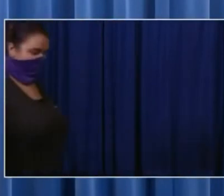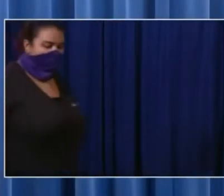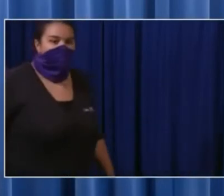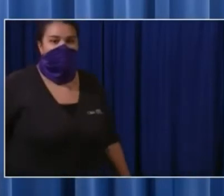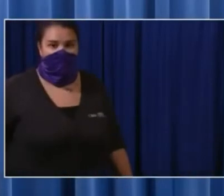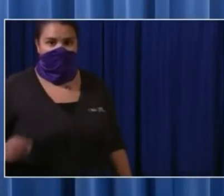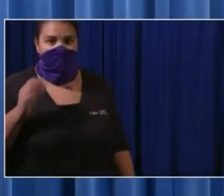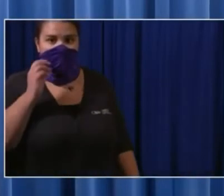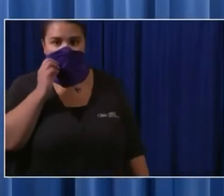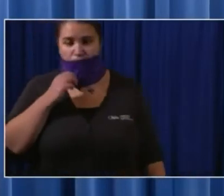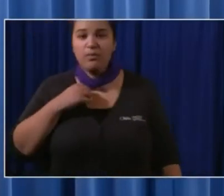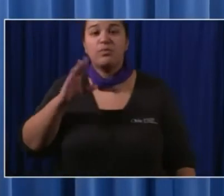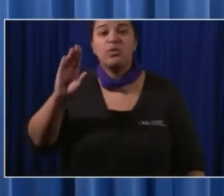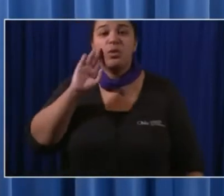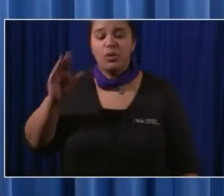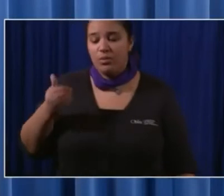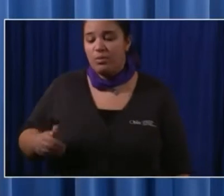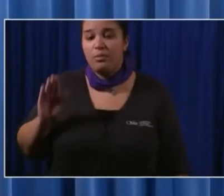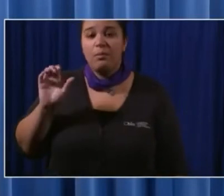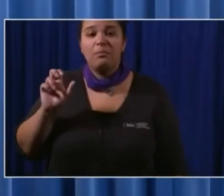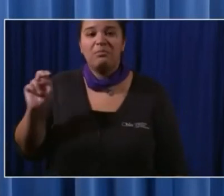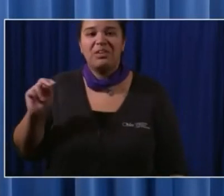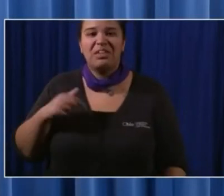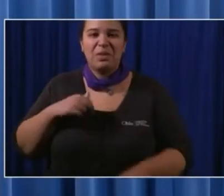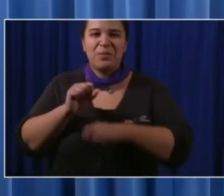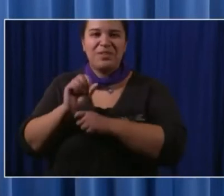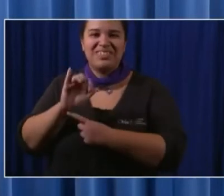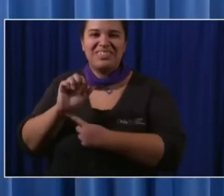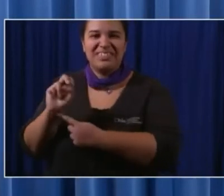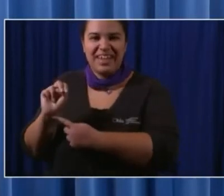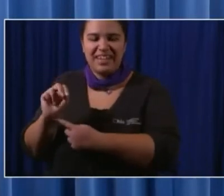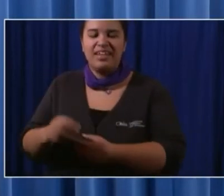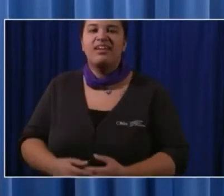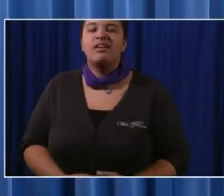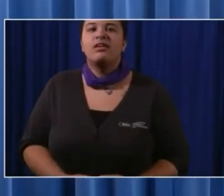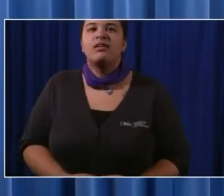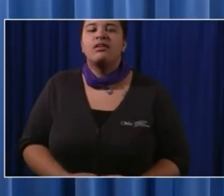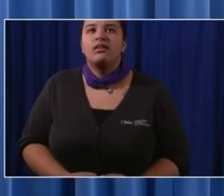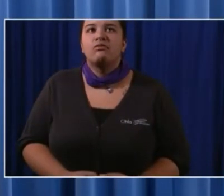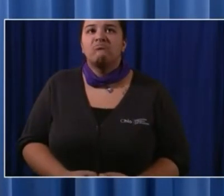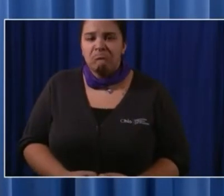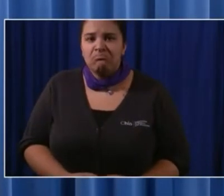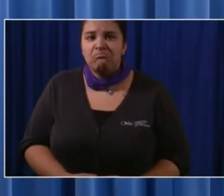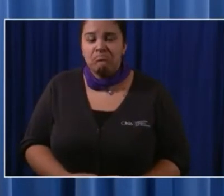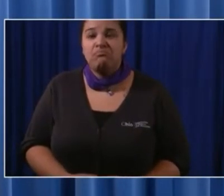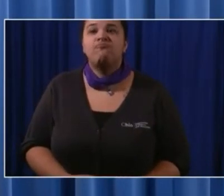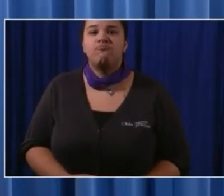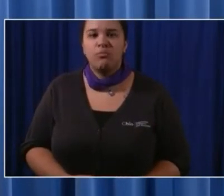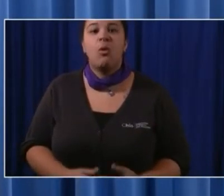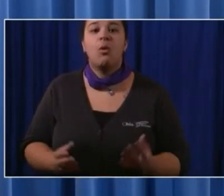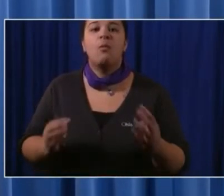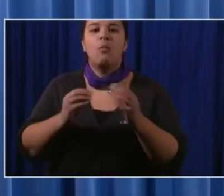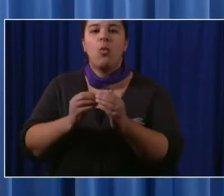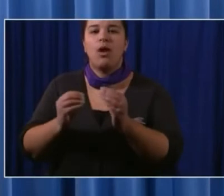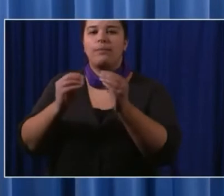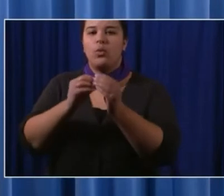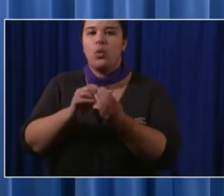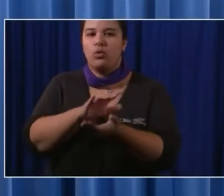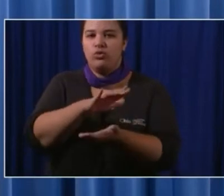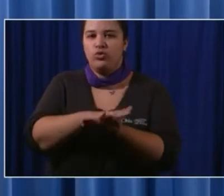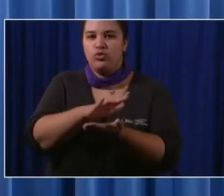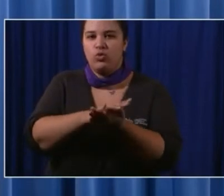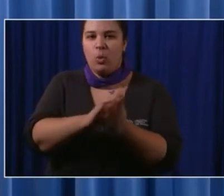Hello, Governor. Ben Schwartz with WCPO in Cincinnati. Governor, more and more schools are announcing their back-to-school